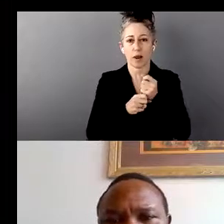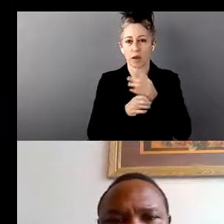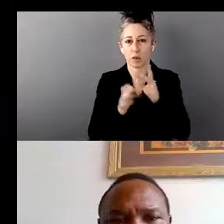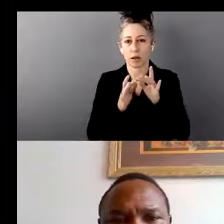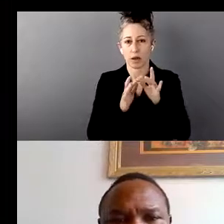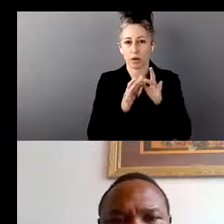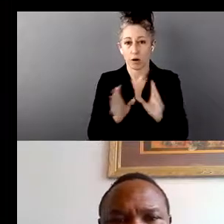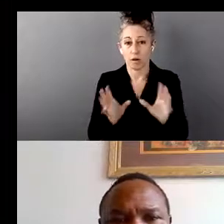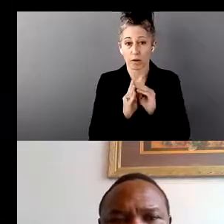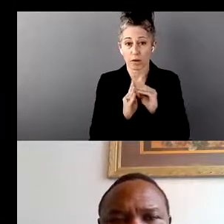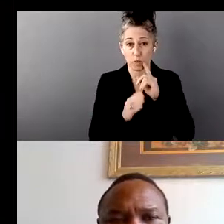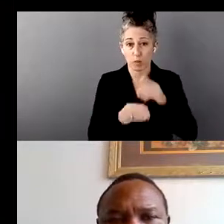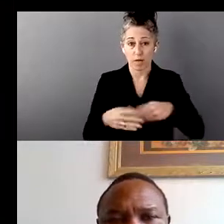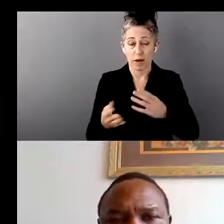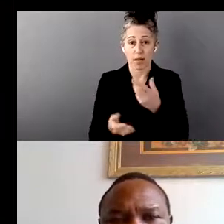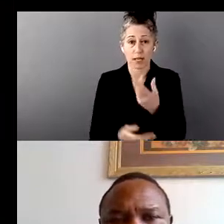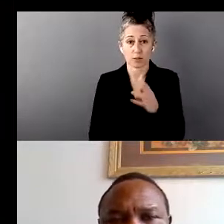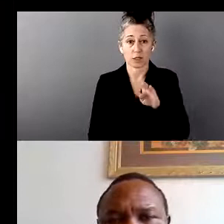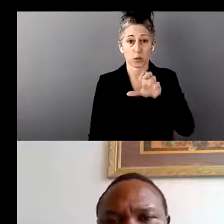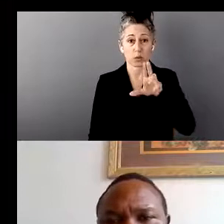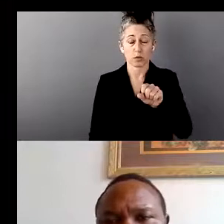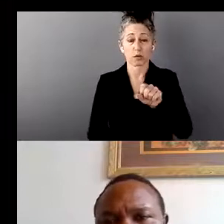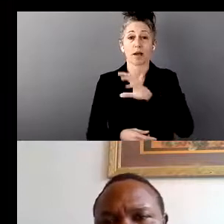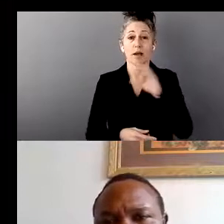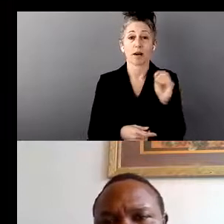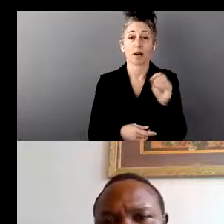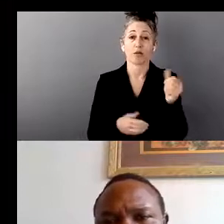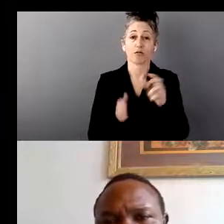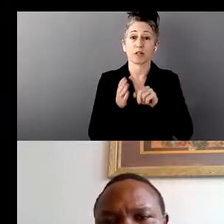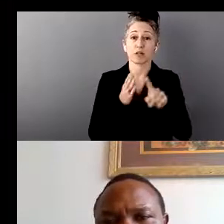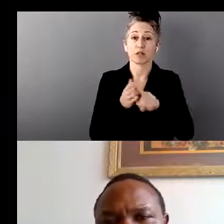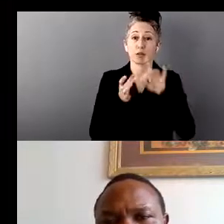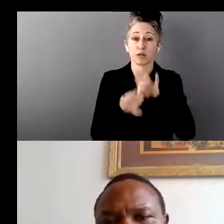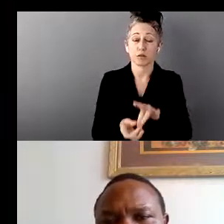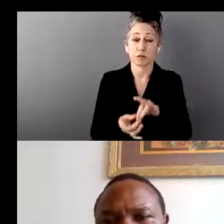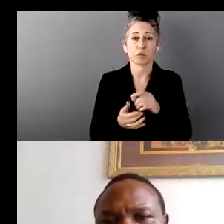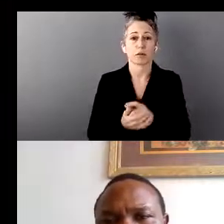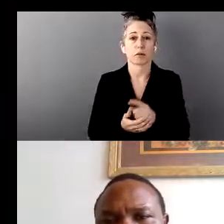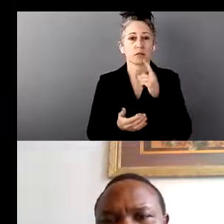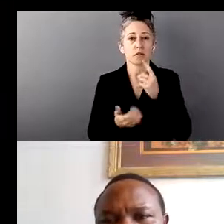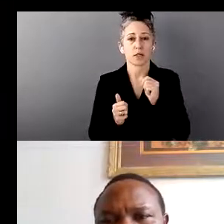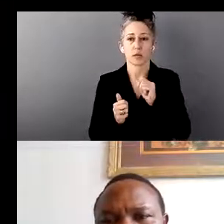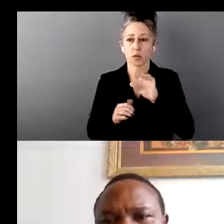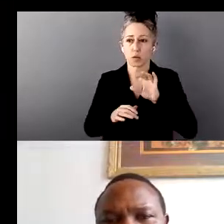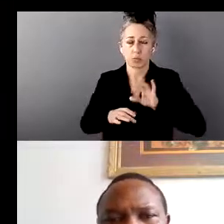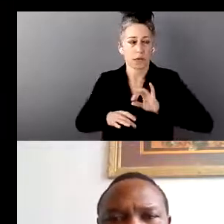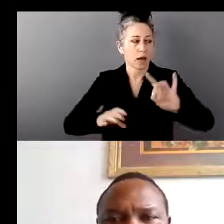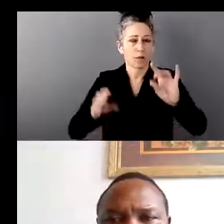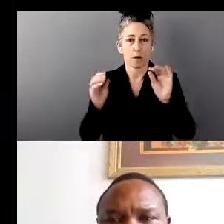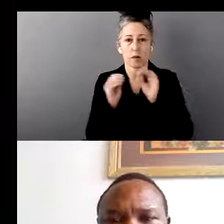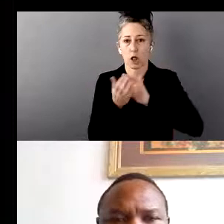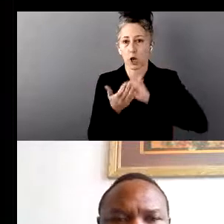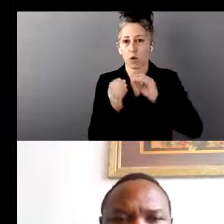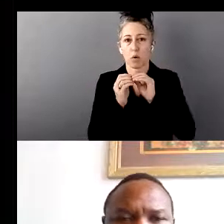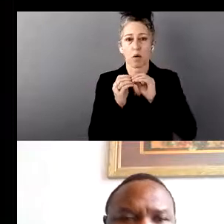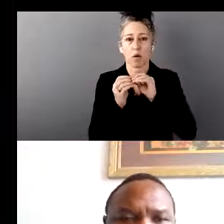provide HBCUs and faculty and research on research opportunities and learn more about the data available